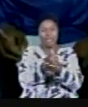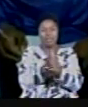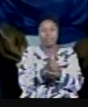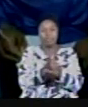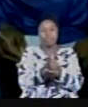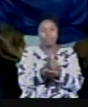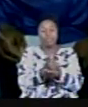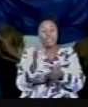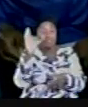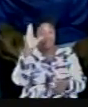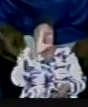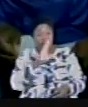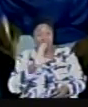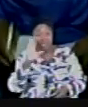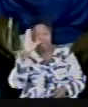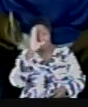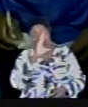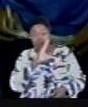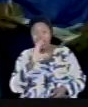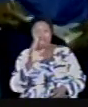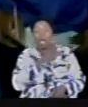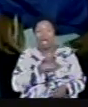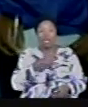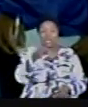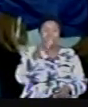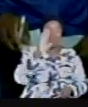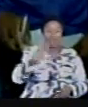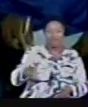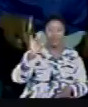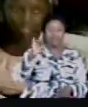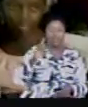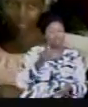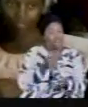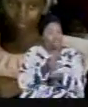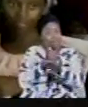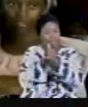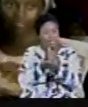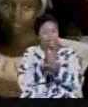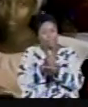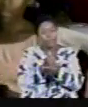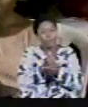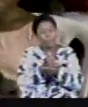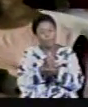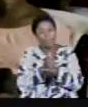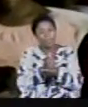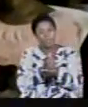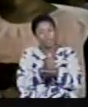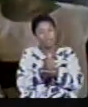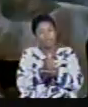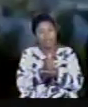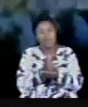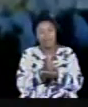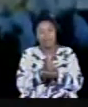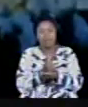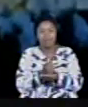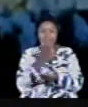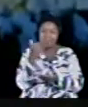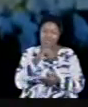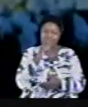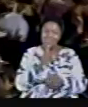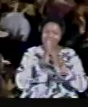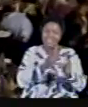Seek, and ye shall find. Amen. Why is the amen going down?